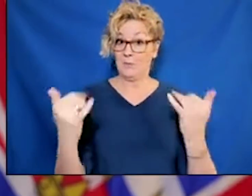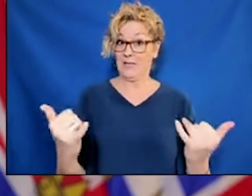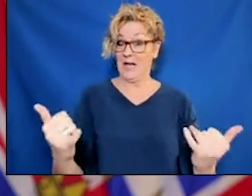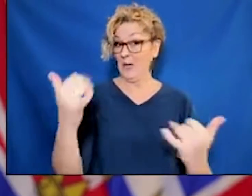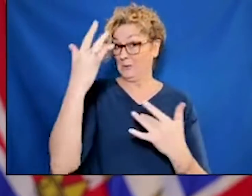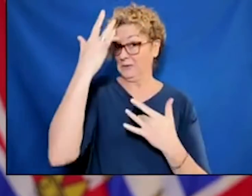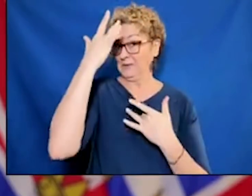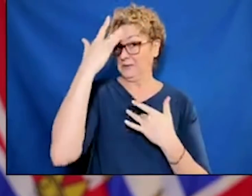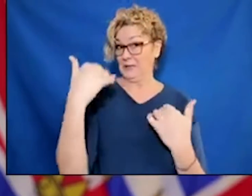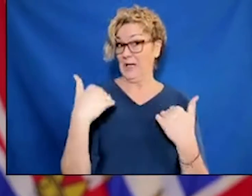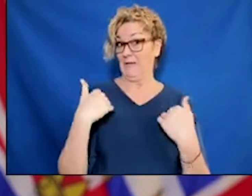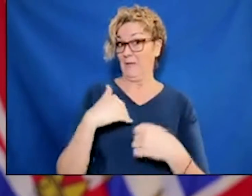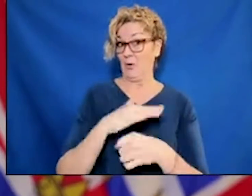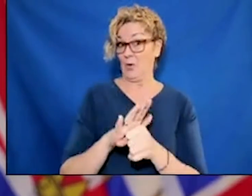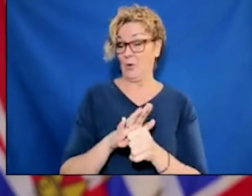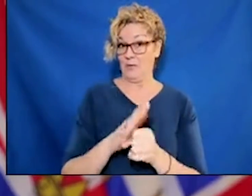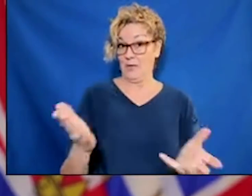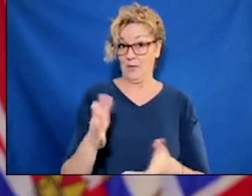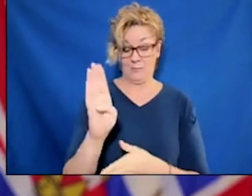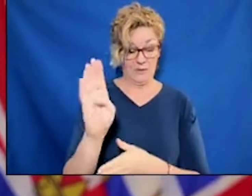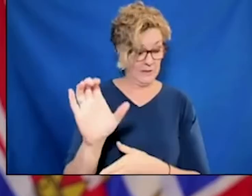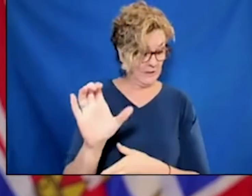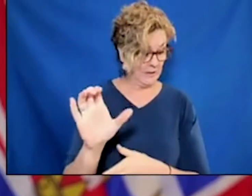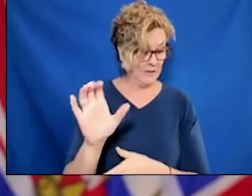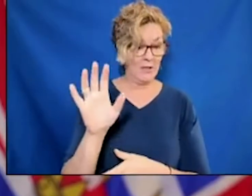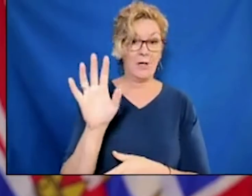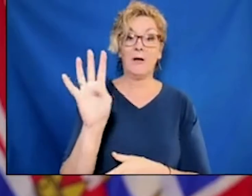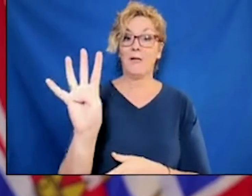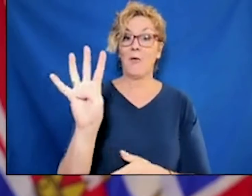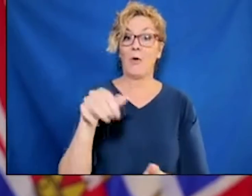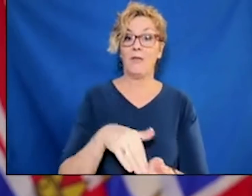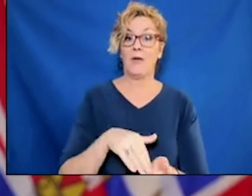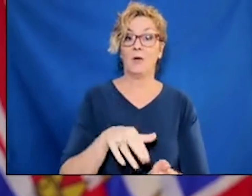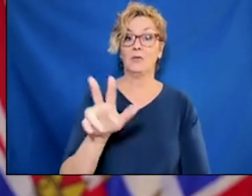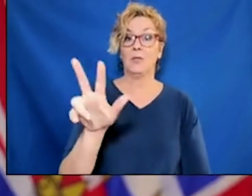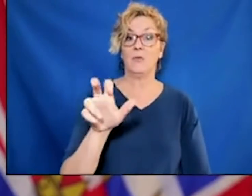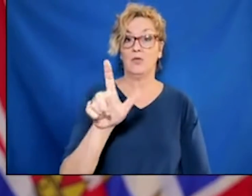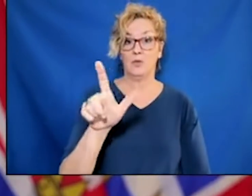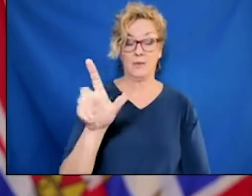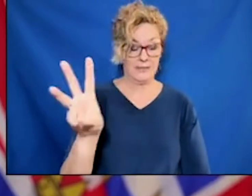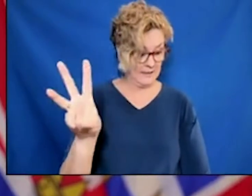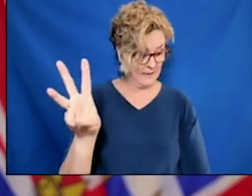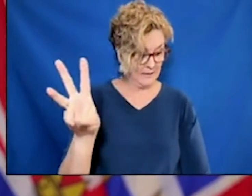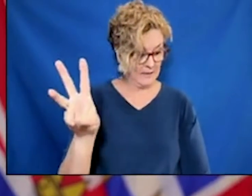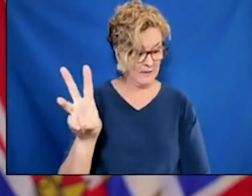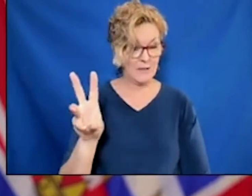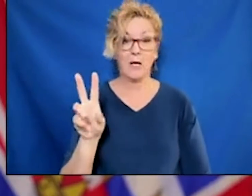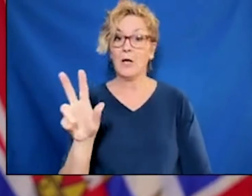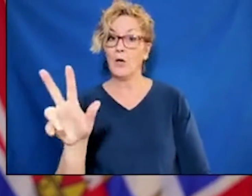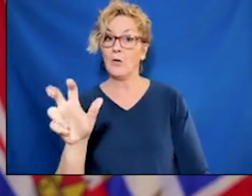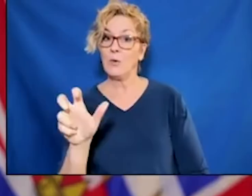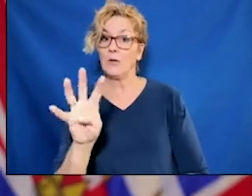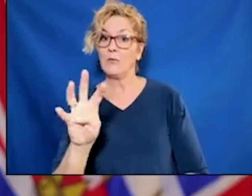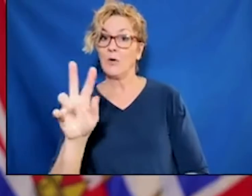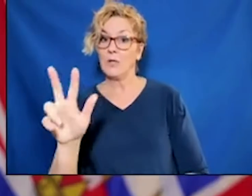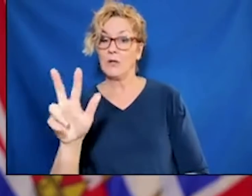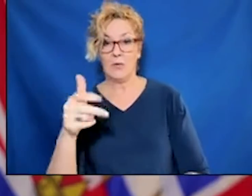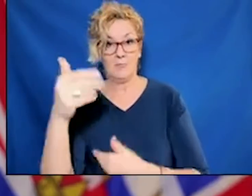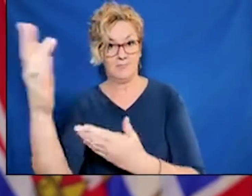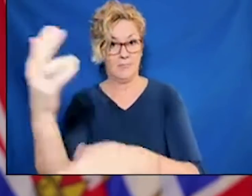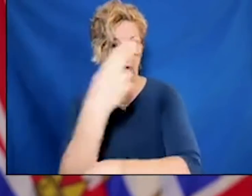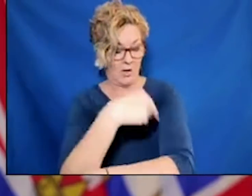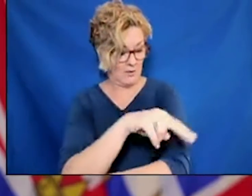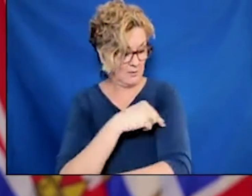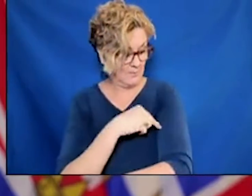4,326 active cases across British Columbia, of whom 343 are in hospital, 68 of whom are in